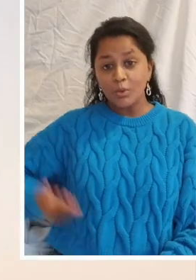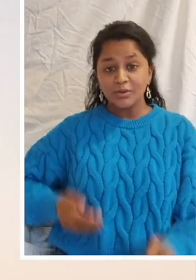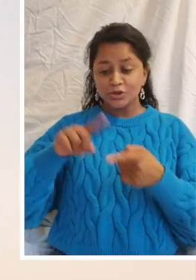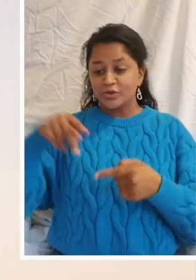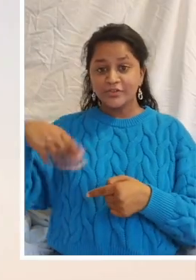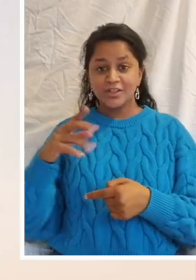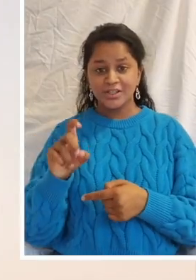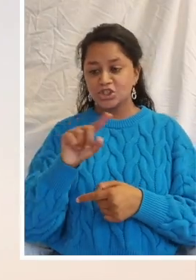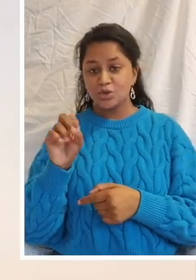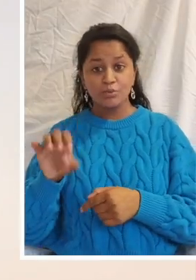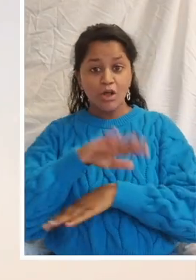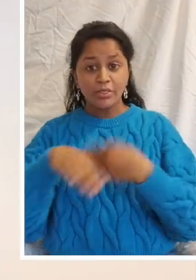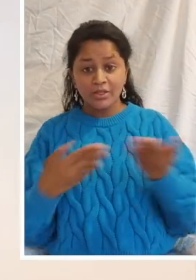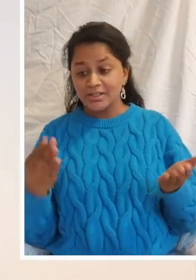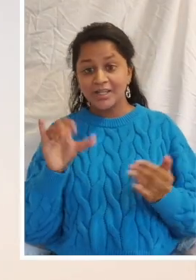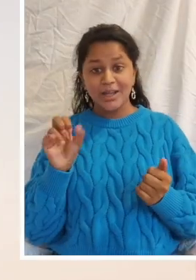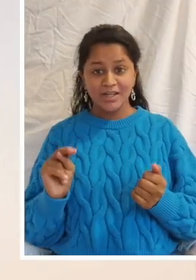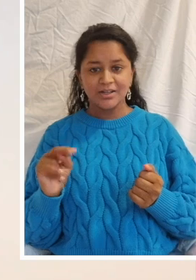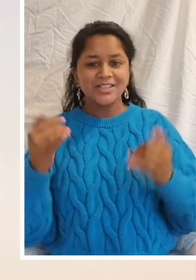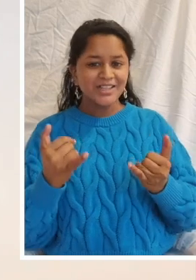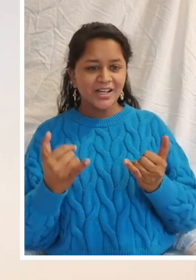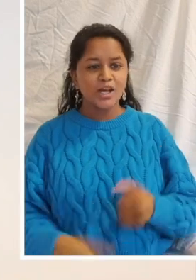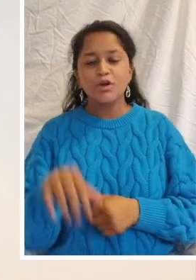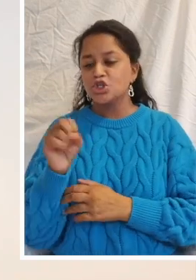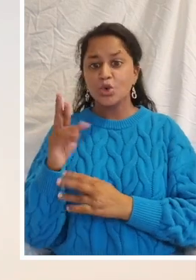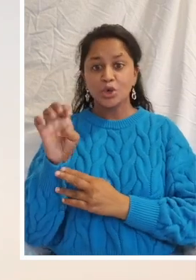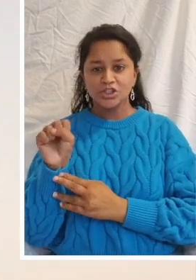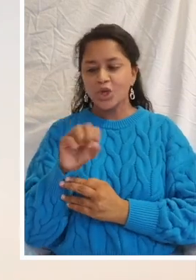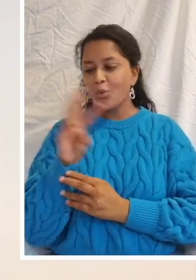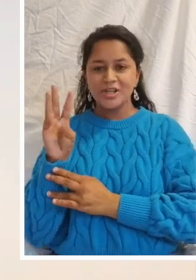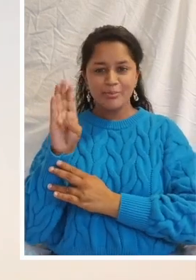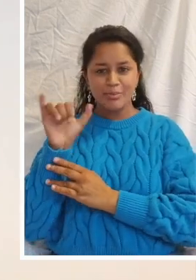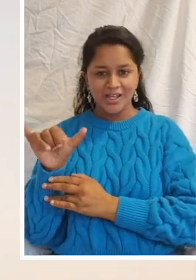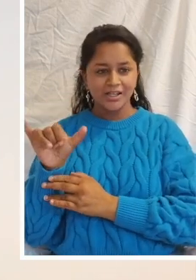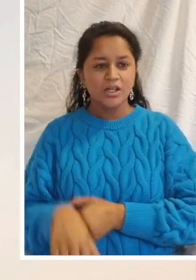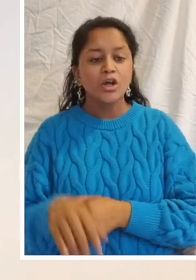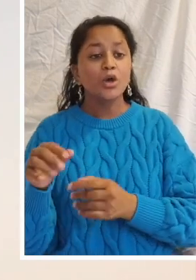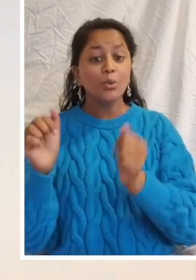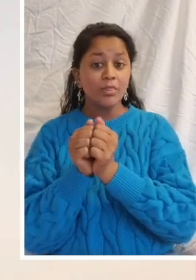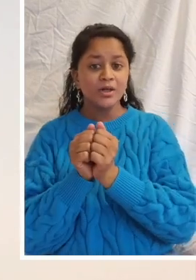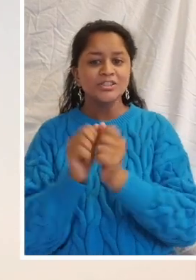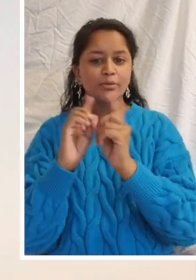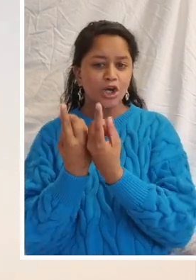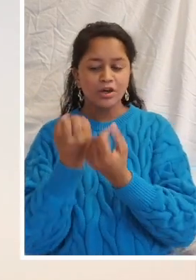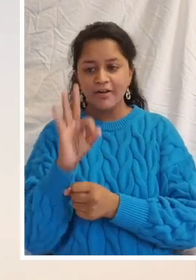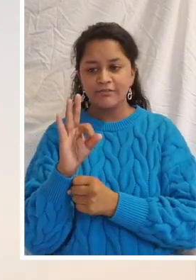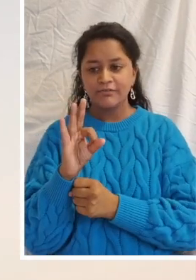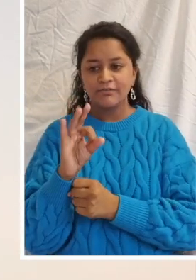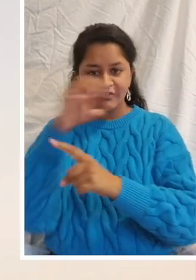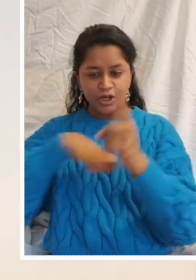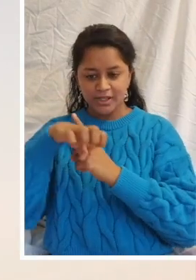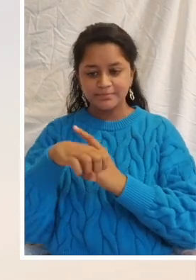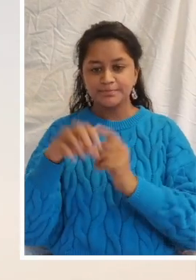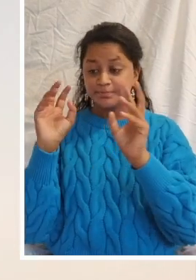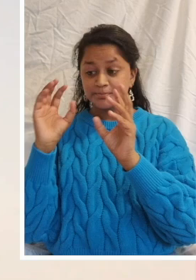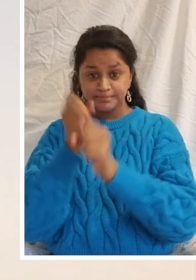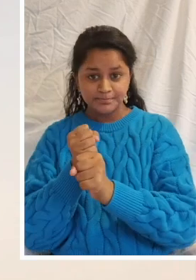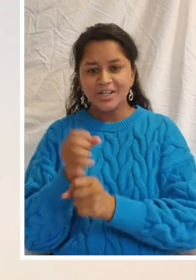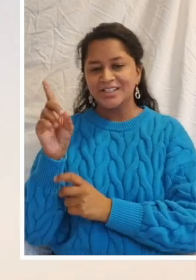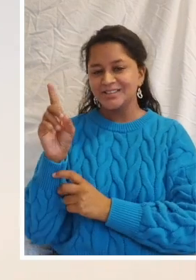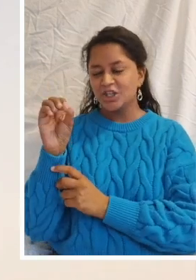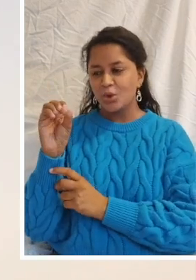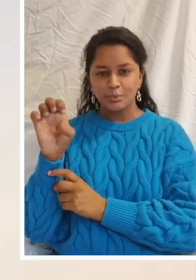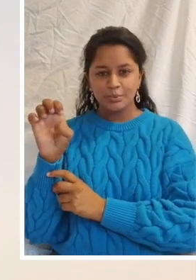to the Phoenix Zone and all things Cayman. Today, I'm at shores in West Bay with the Department of Environment